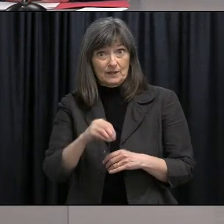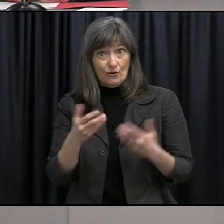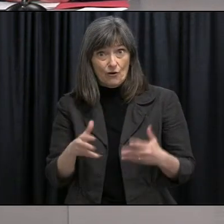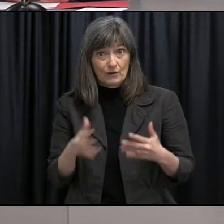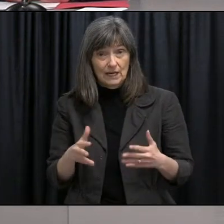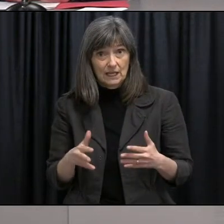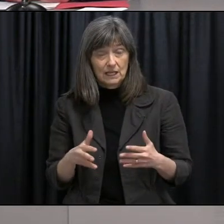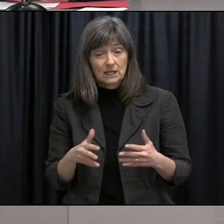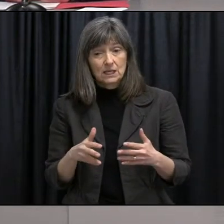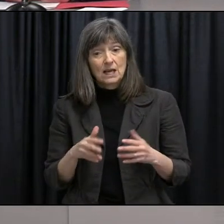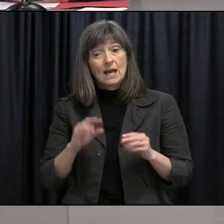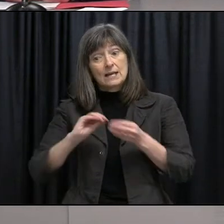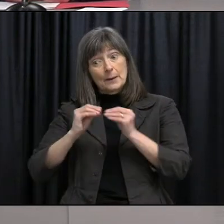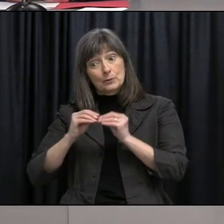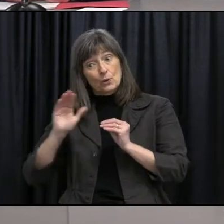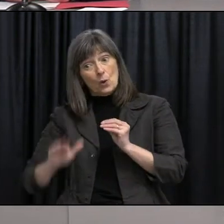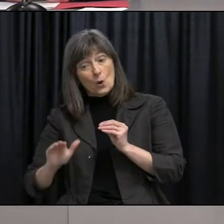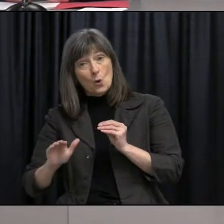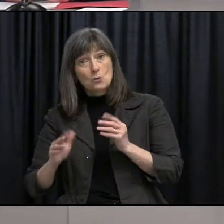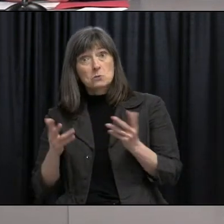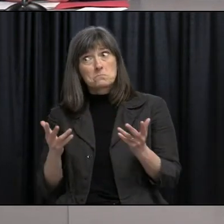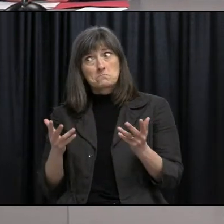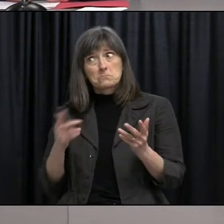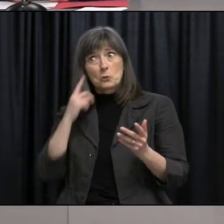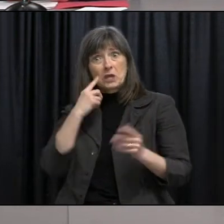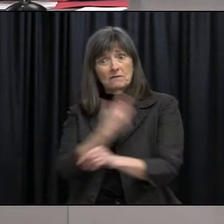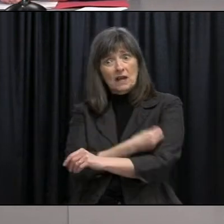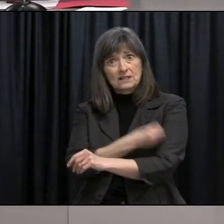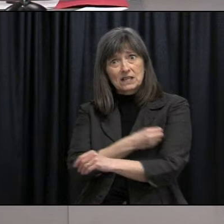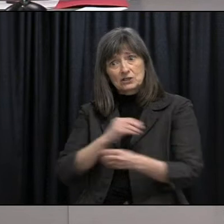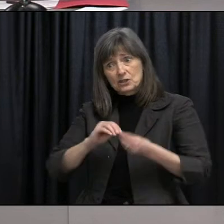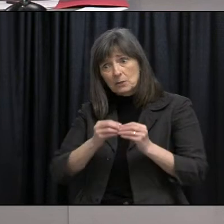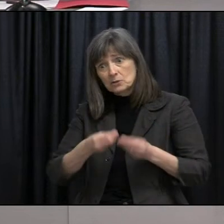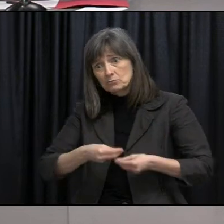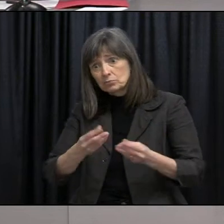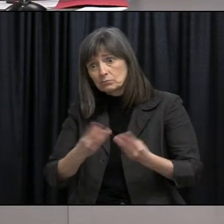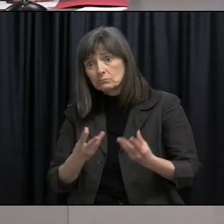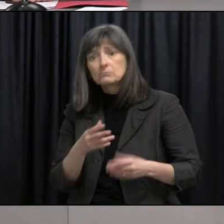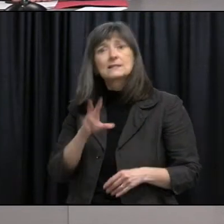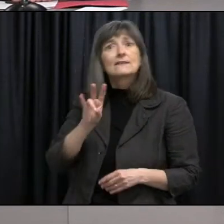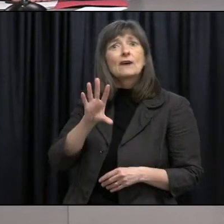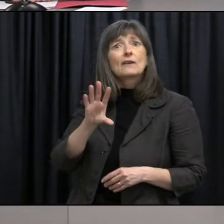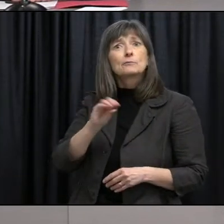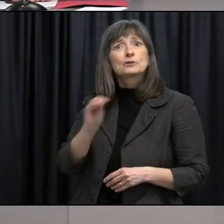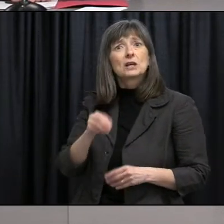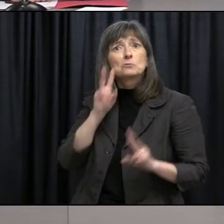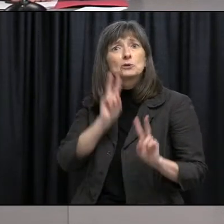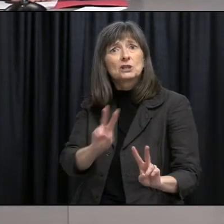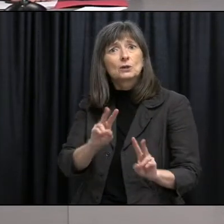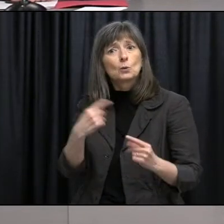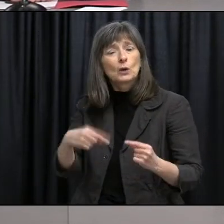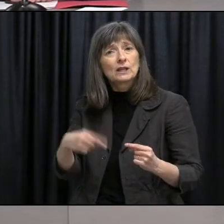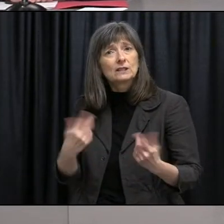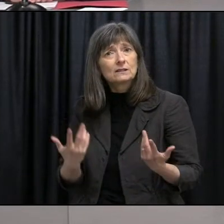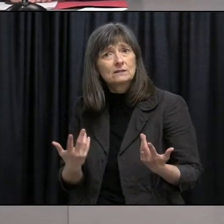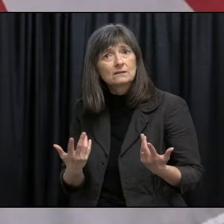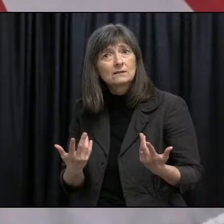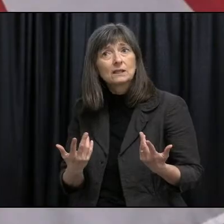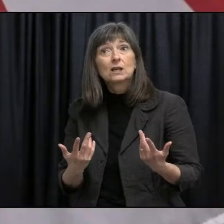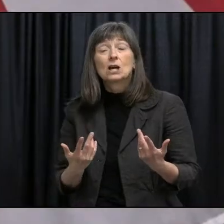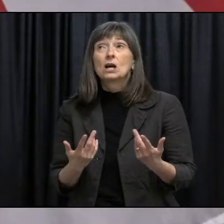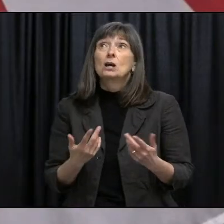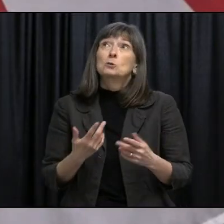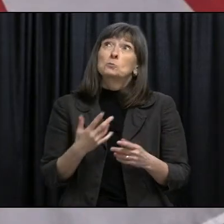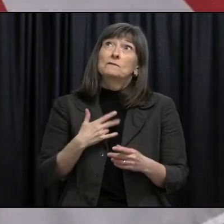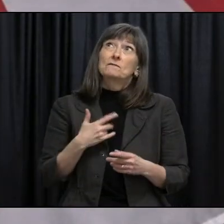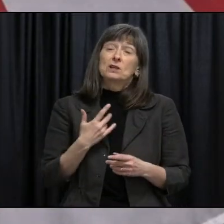current pace, like how soon could we reach 75%? Well, So we anticipate to reach 75% on